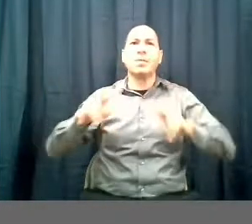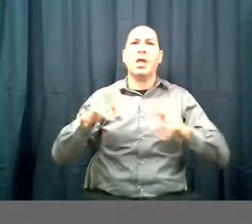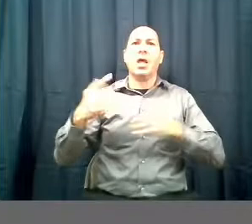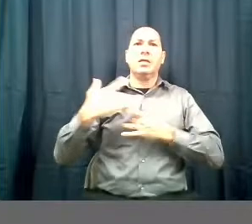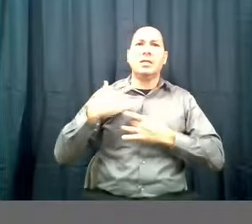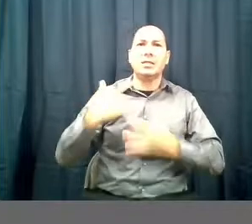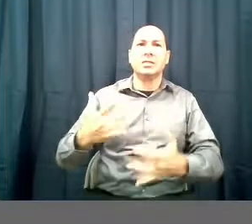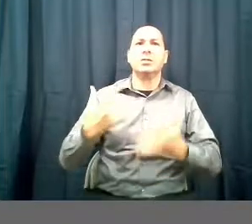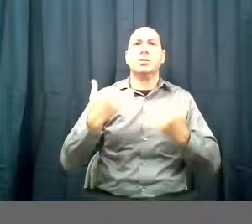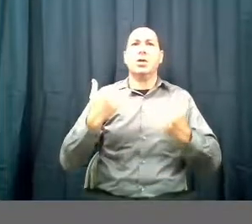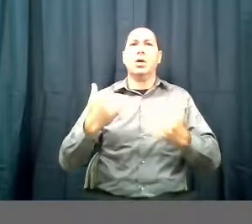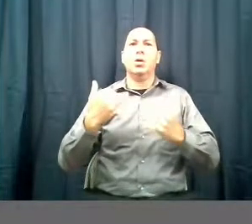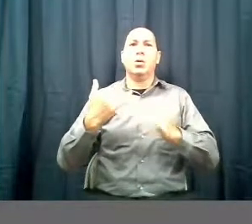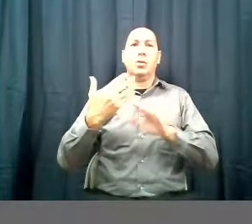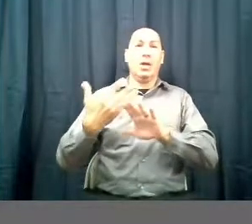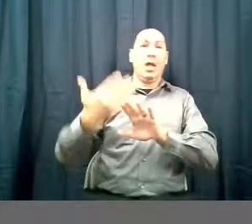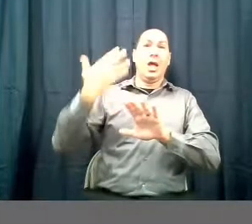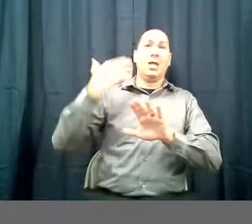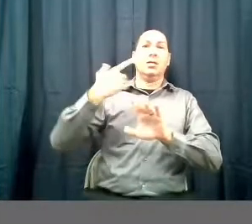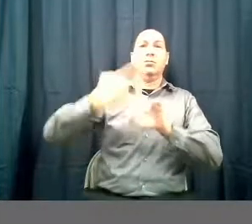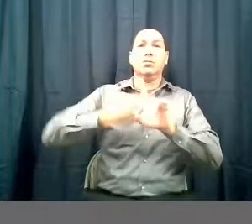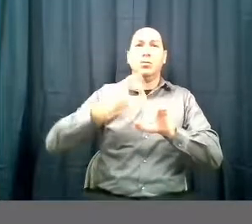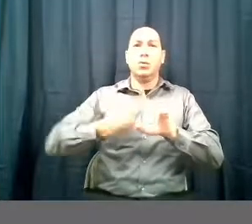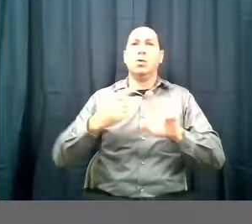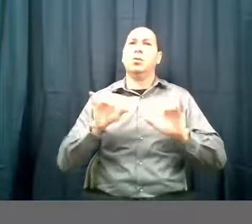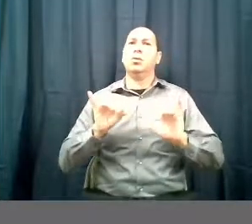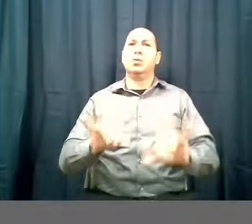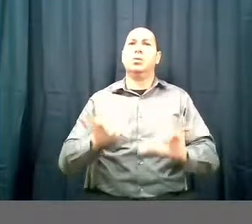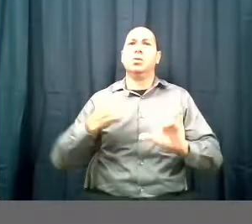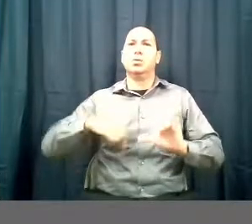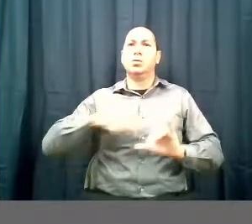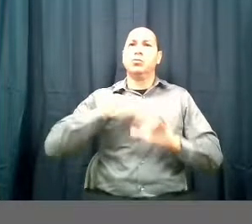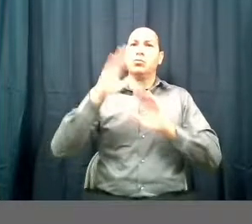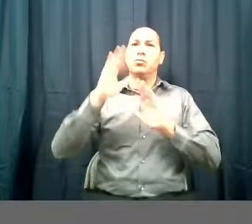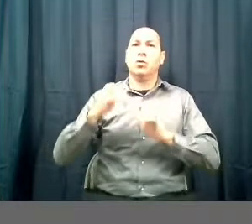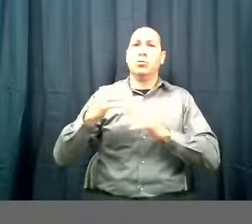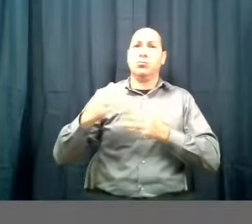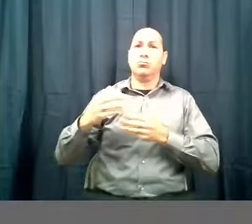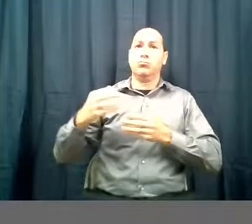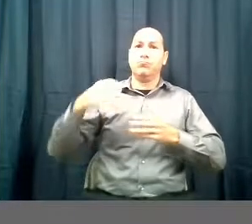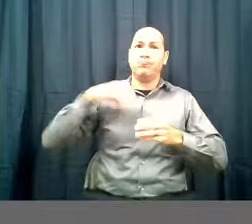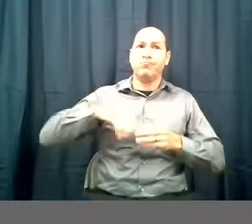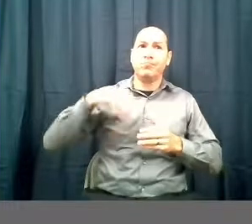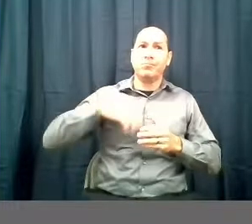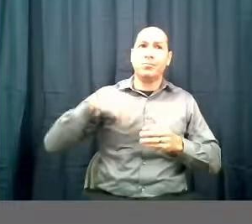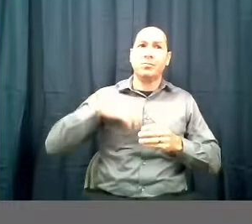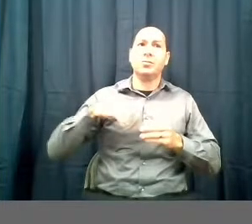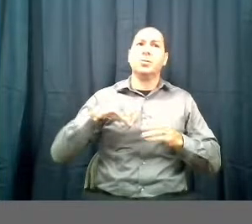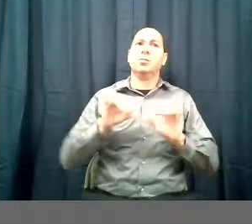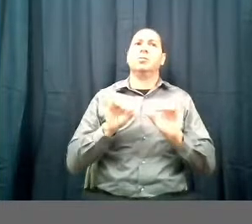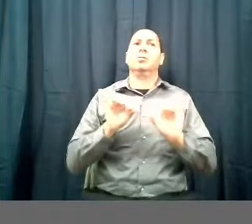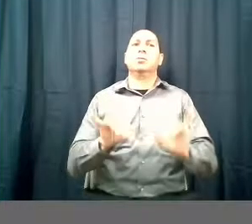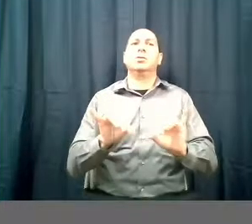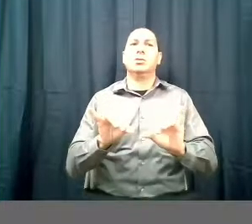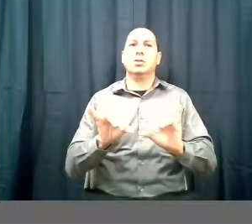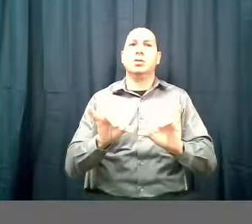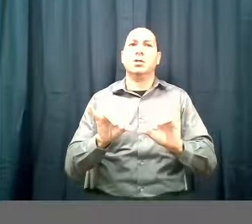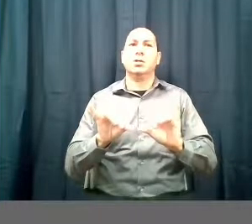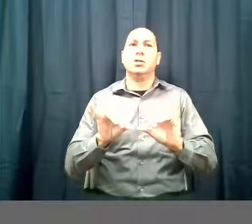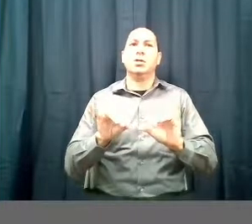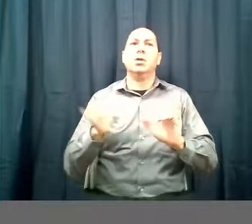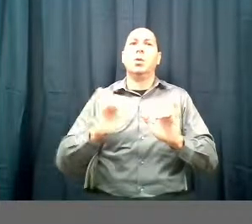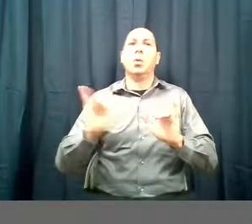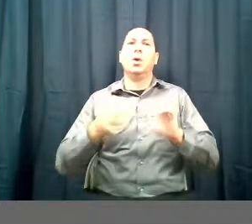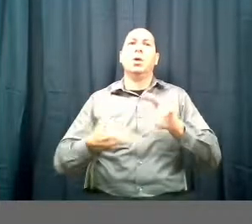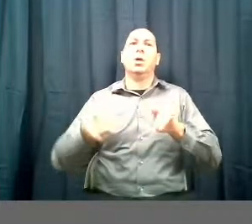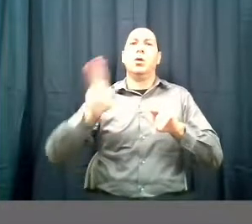of outperformance that you've seen in the first quarter throughout the year, as long as there continues to be an absence of incremental federal